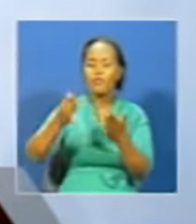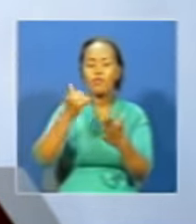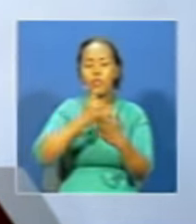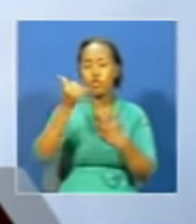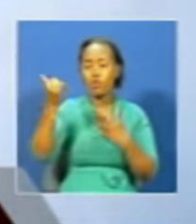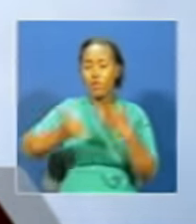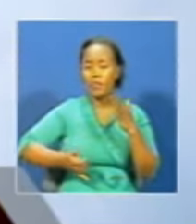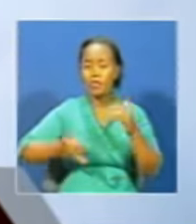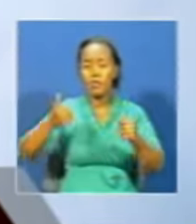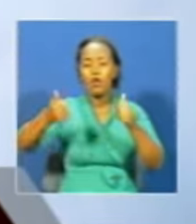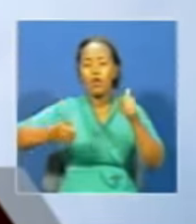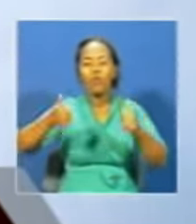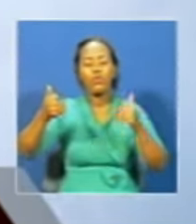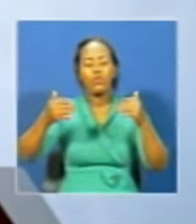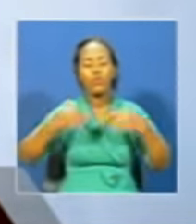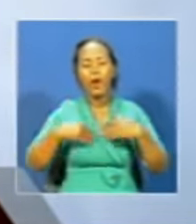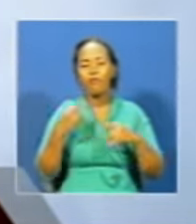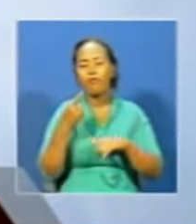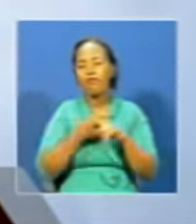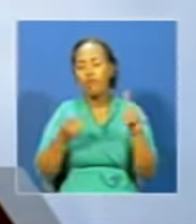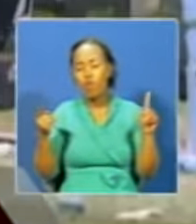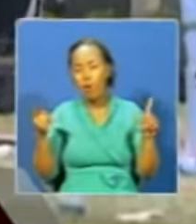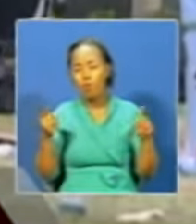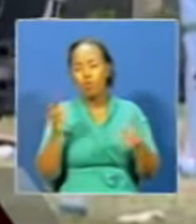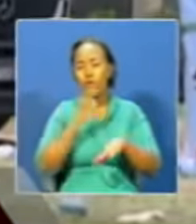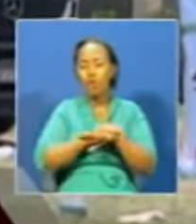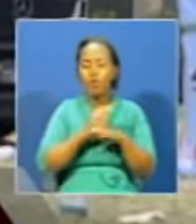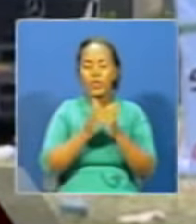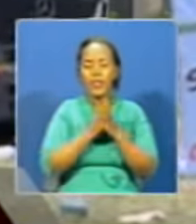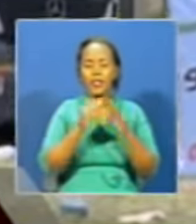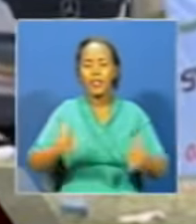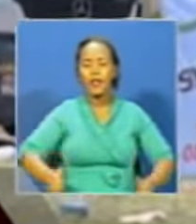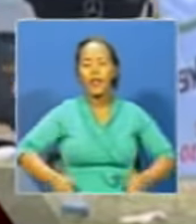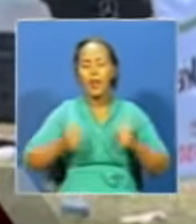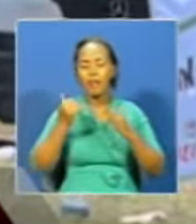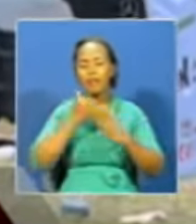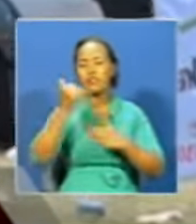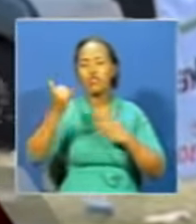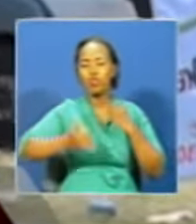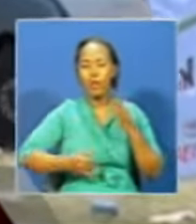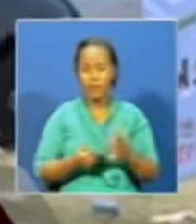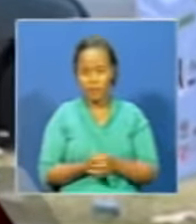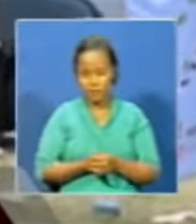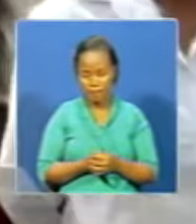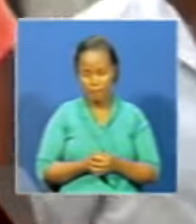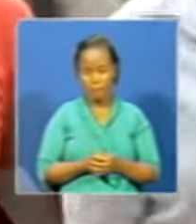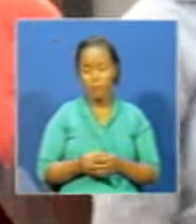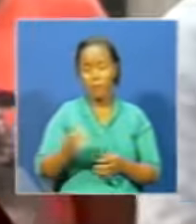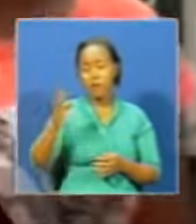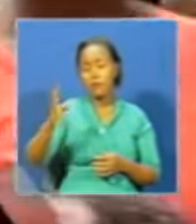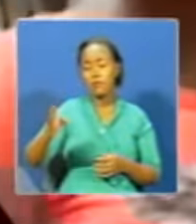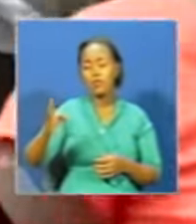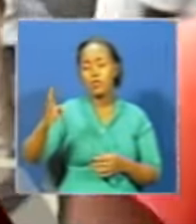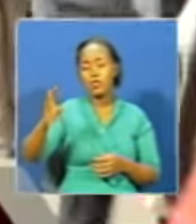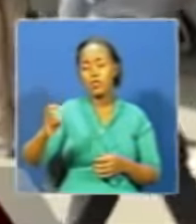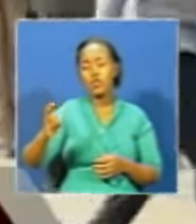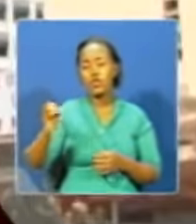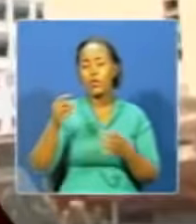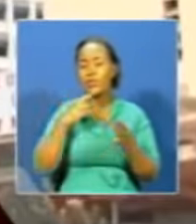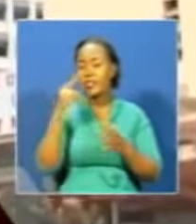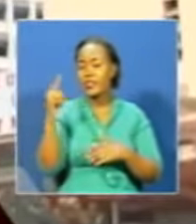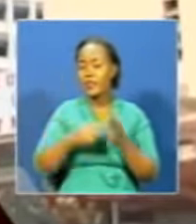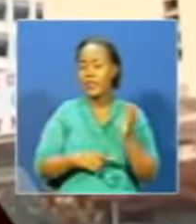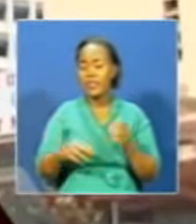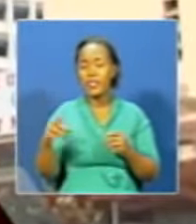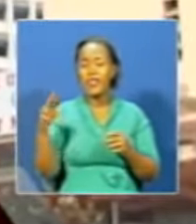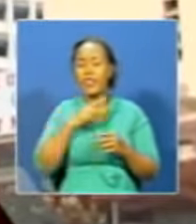from both general classes of insurance and life insurance. The IRA chief executive officer says formal risk management solutions such